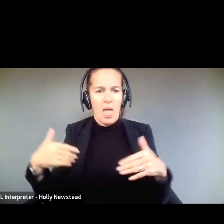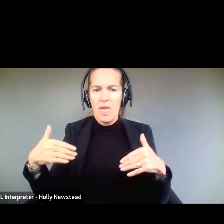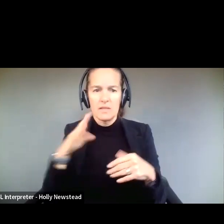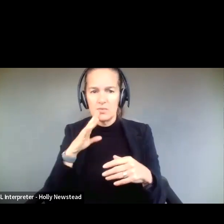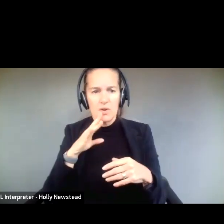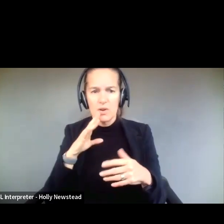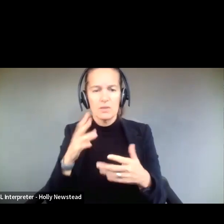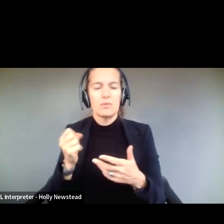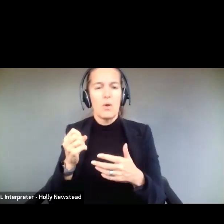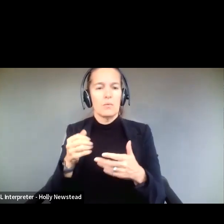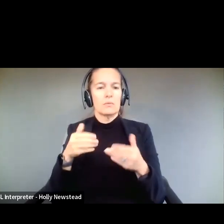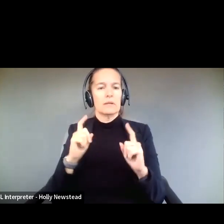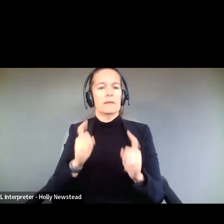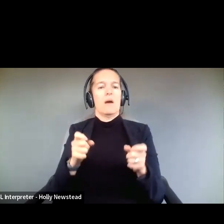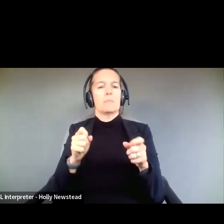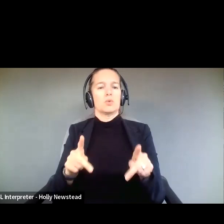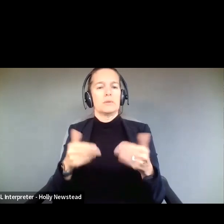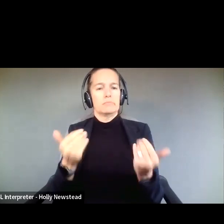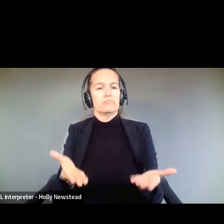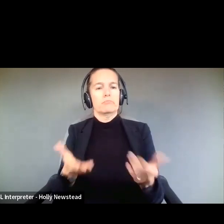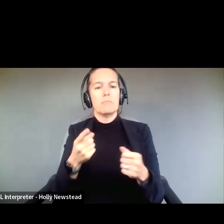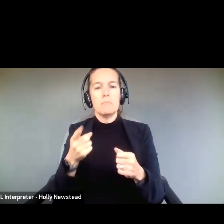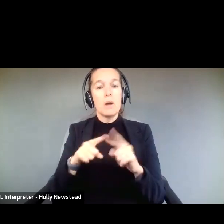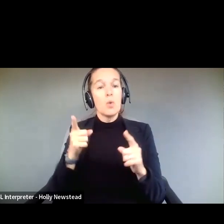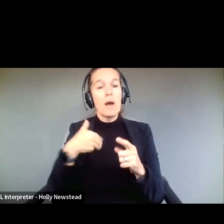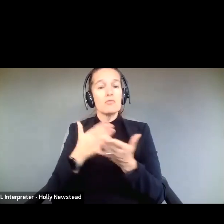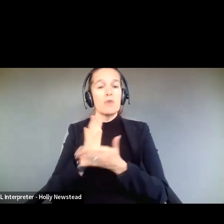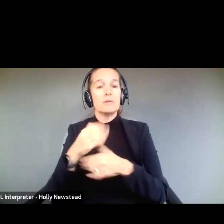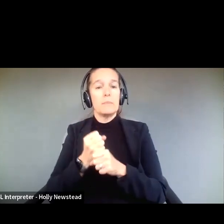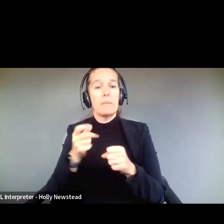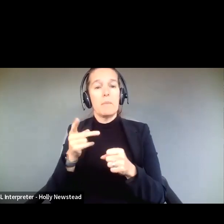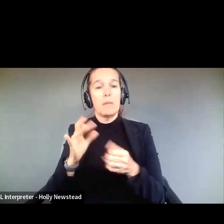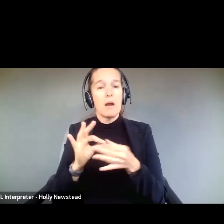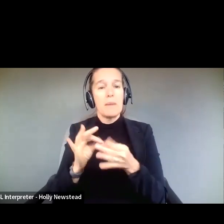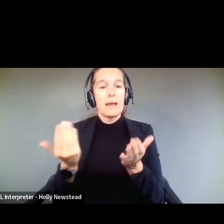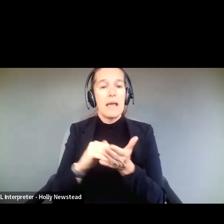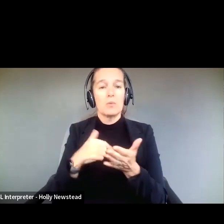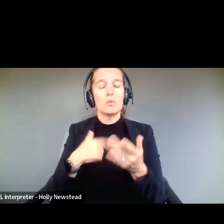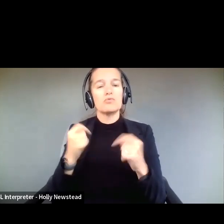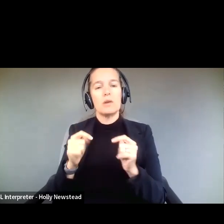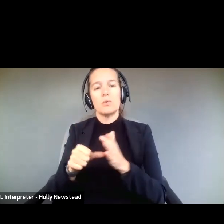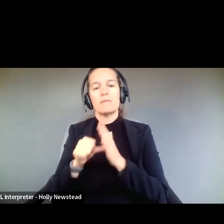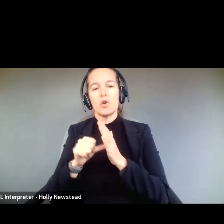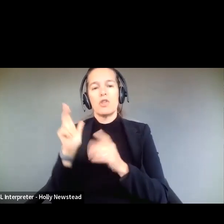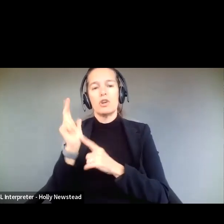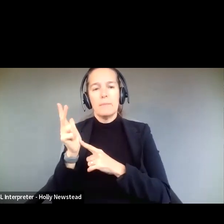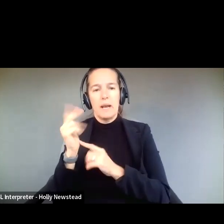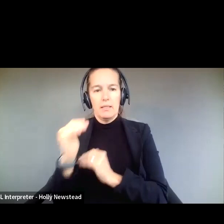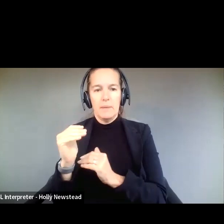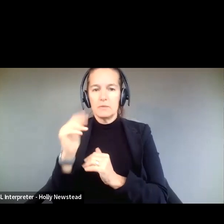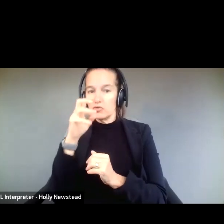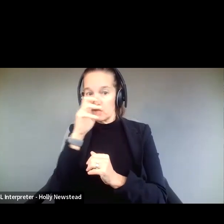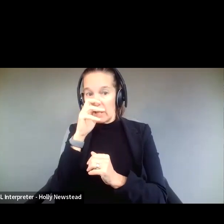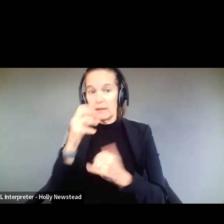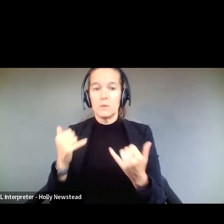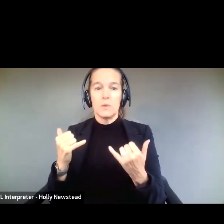please give them the opportunity to do so. But you do have the right to make public comment again. We will try to enforce the 3-minute limit strictly today